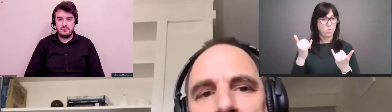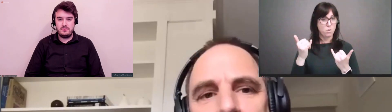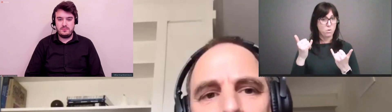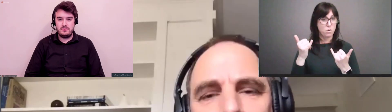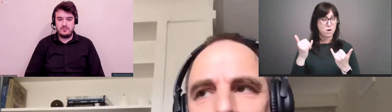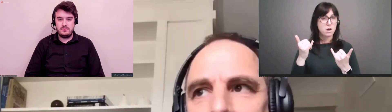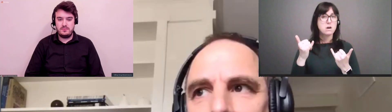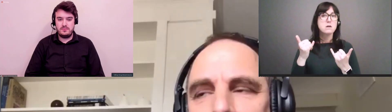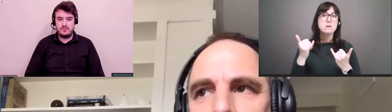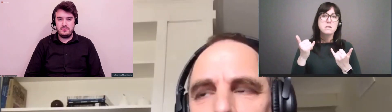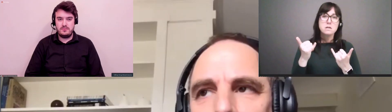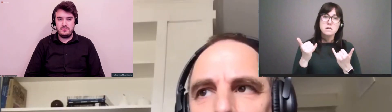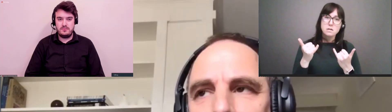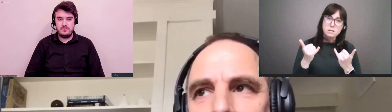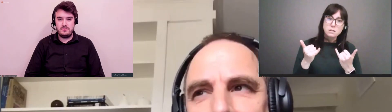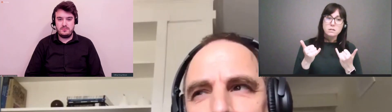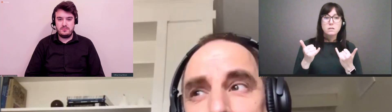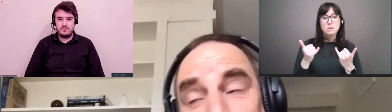I think that